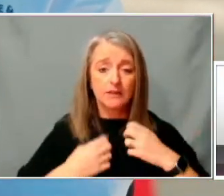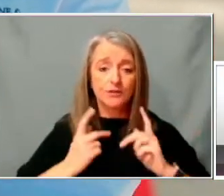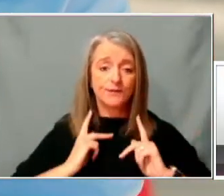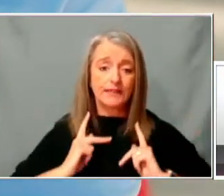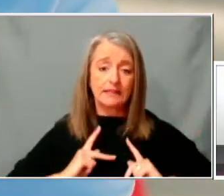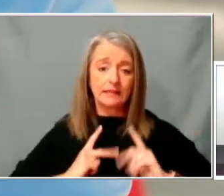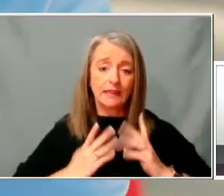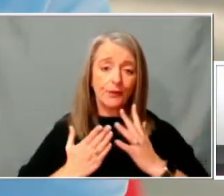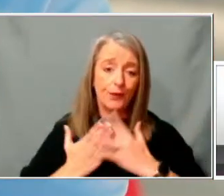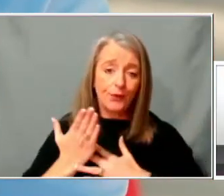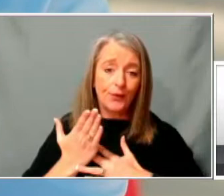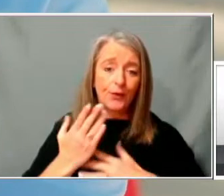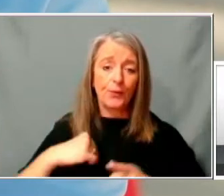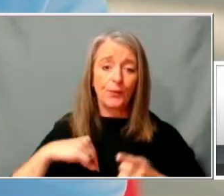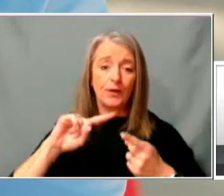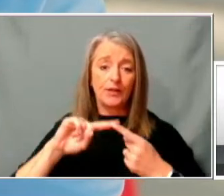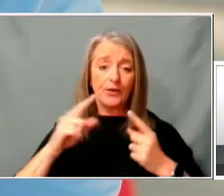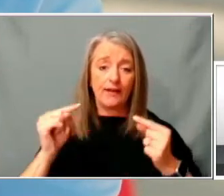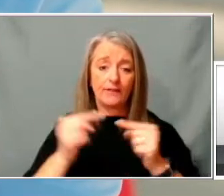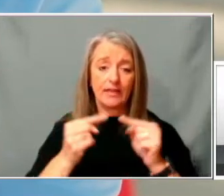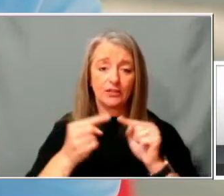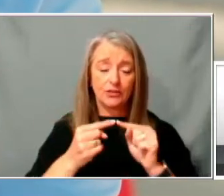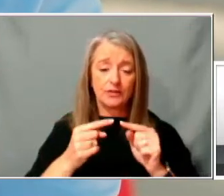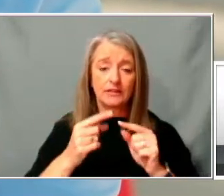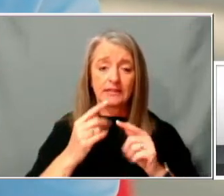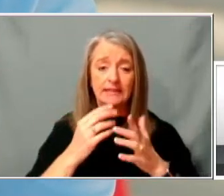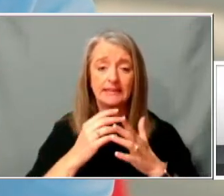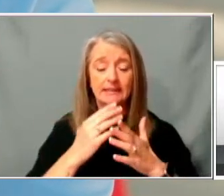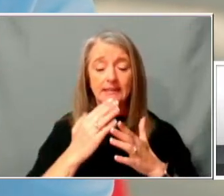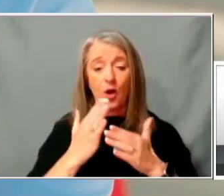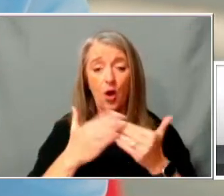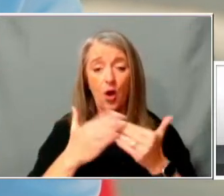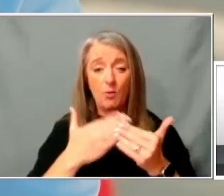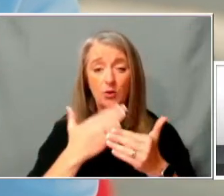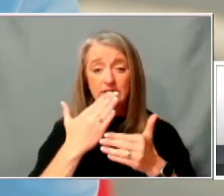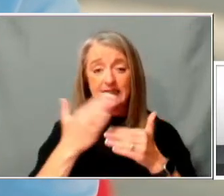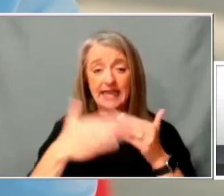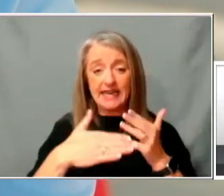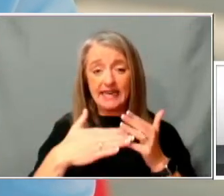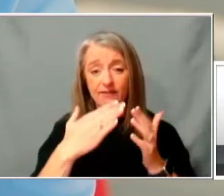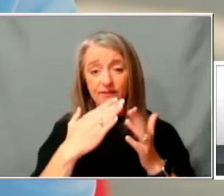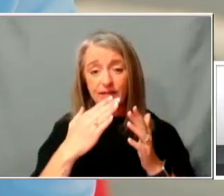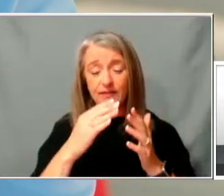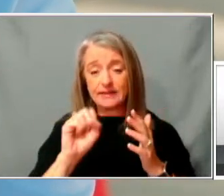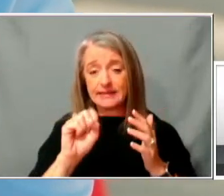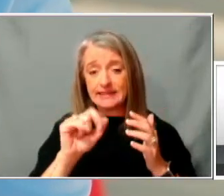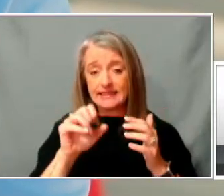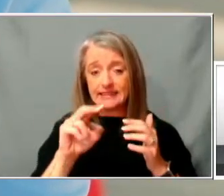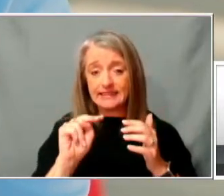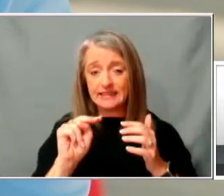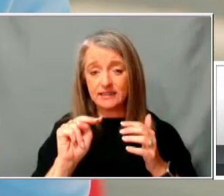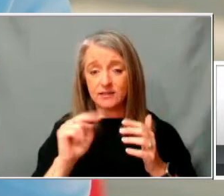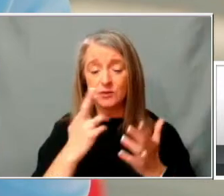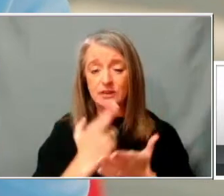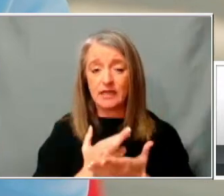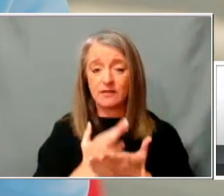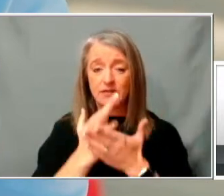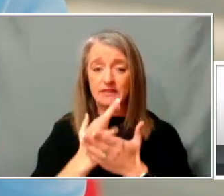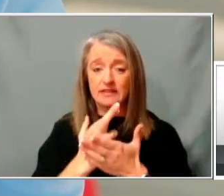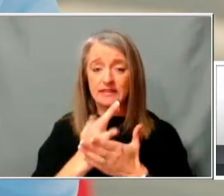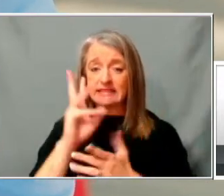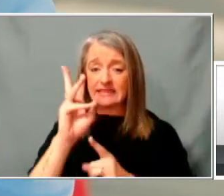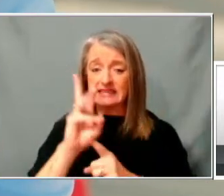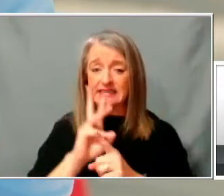through when you have an injury like this, particularly a season-ending injury. And when you have a rehab for this, really 6-ish months,